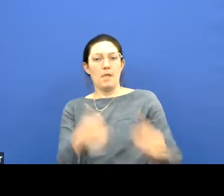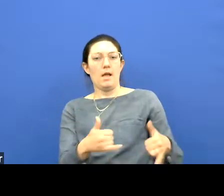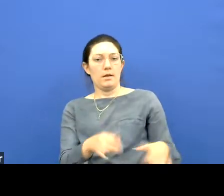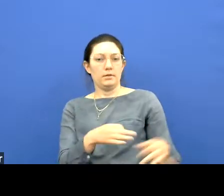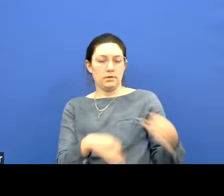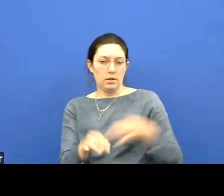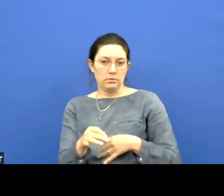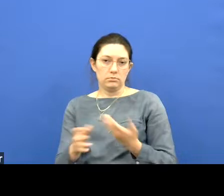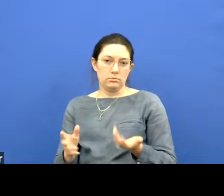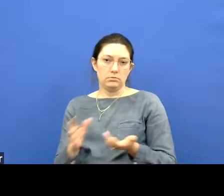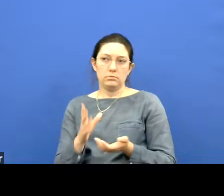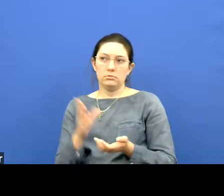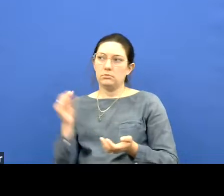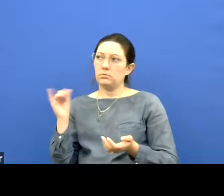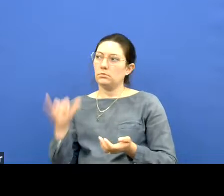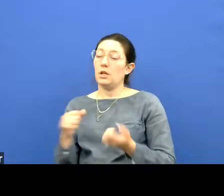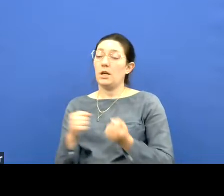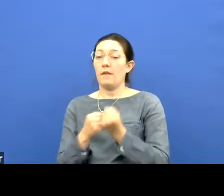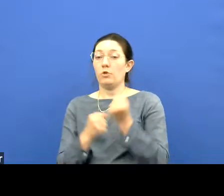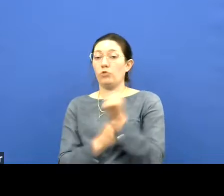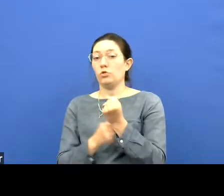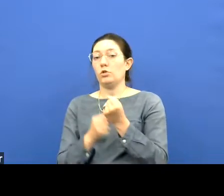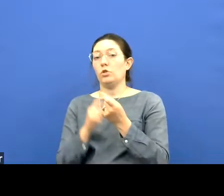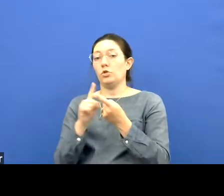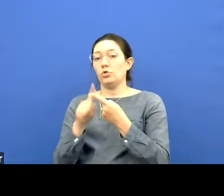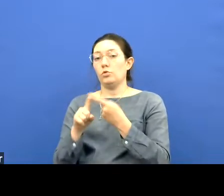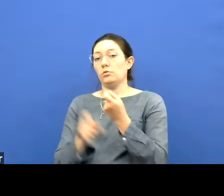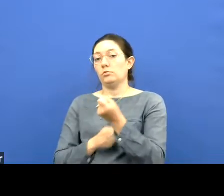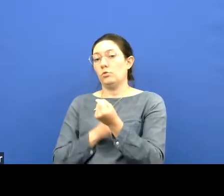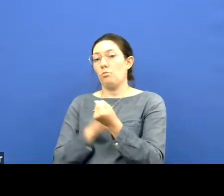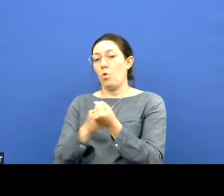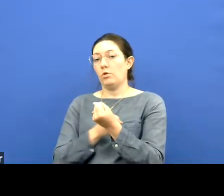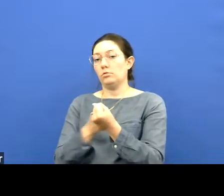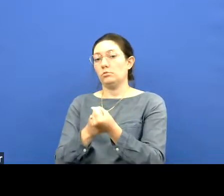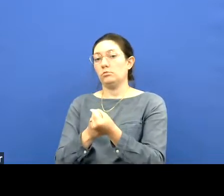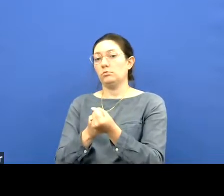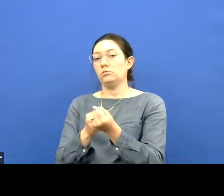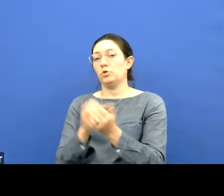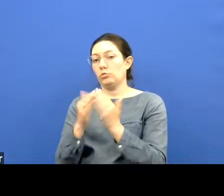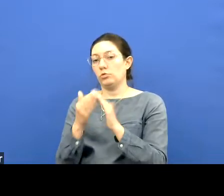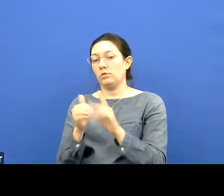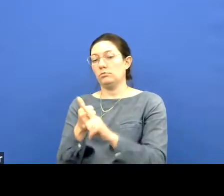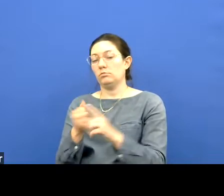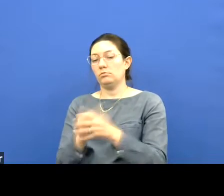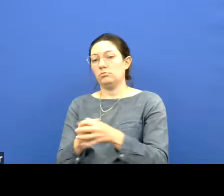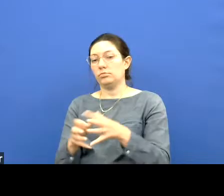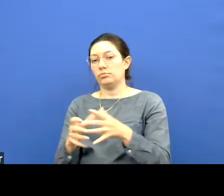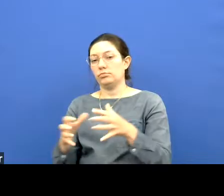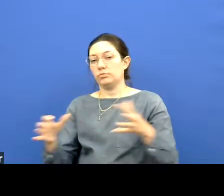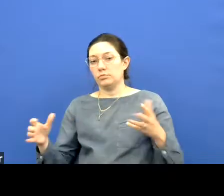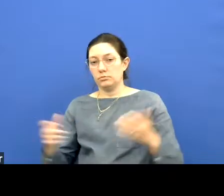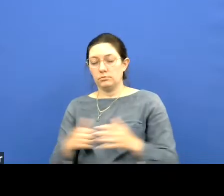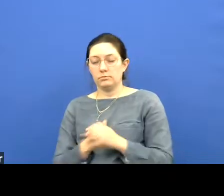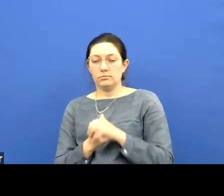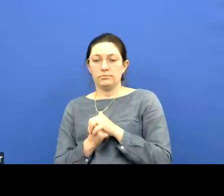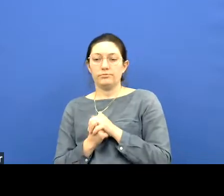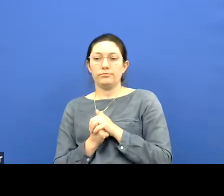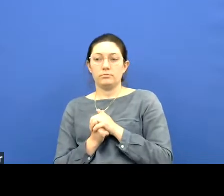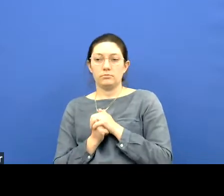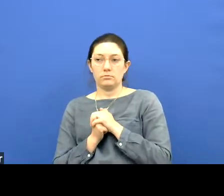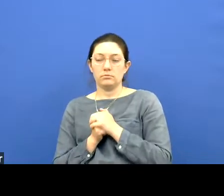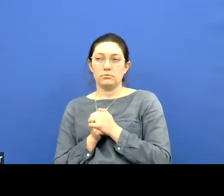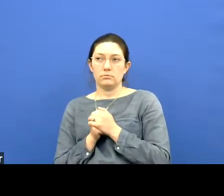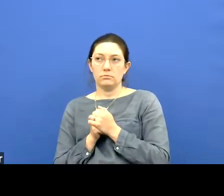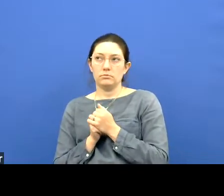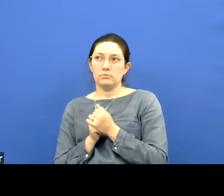as well as infrastructure to support growing communities. You know, one of the things we've looked at, so